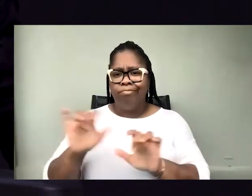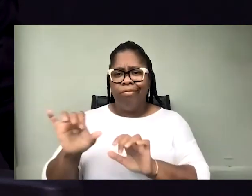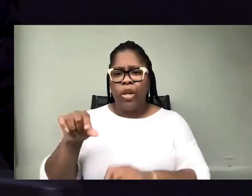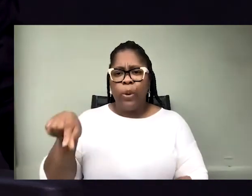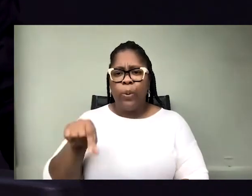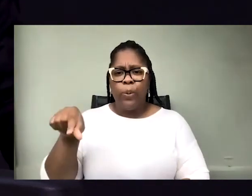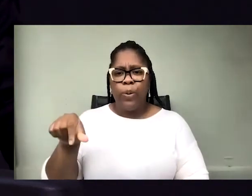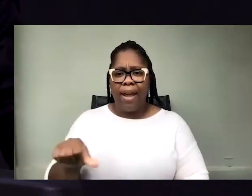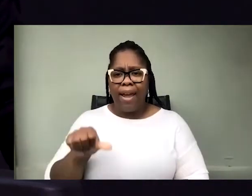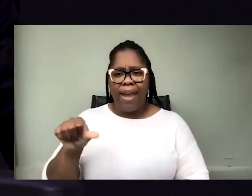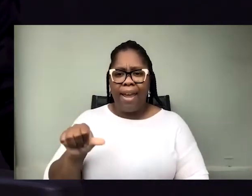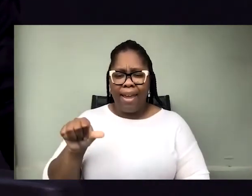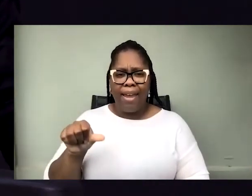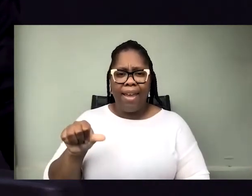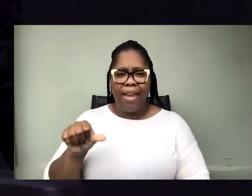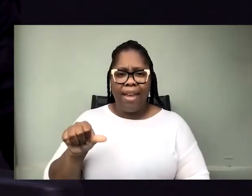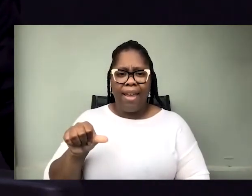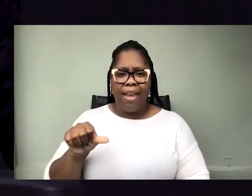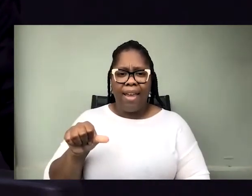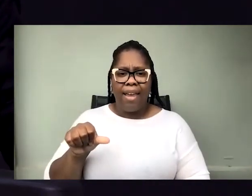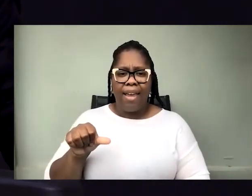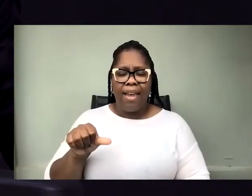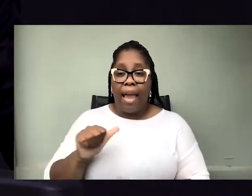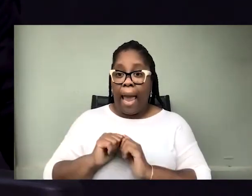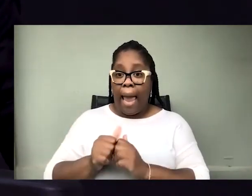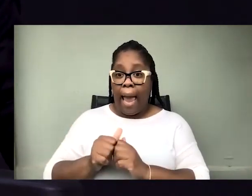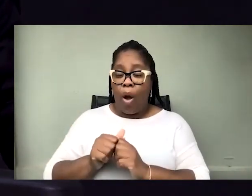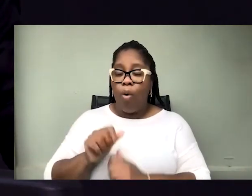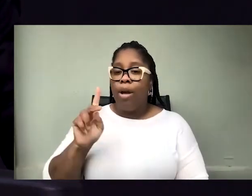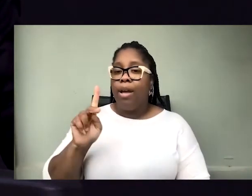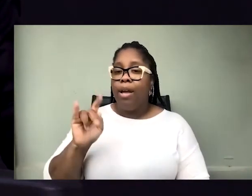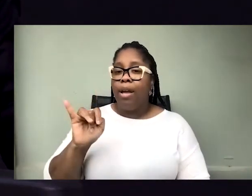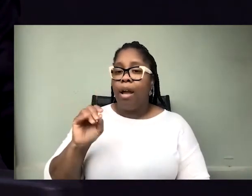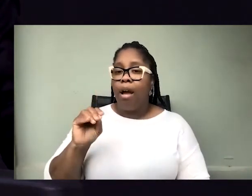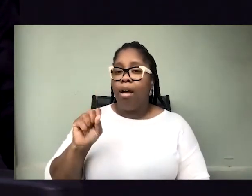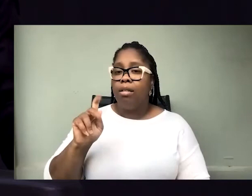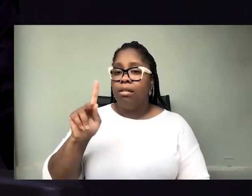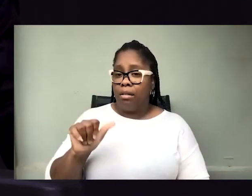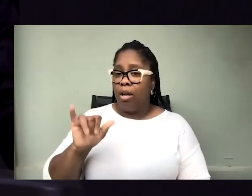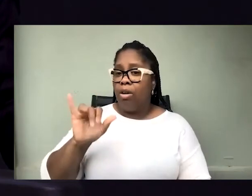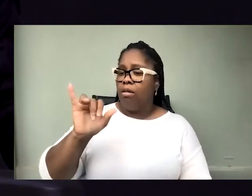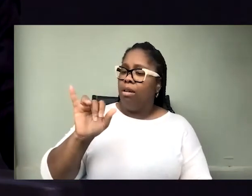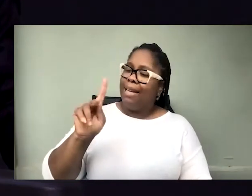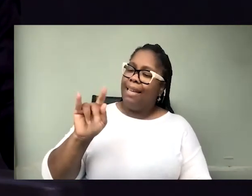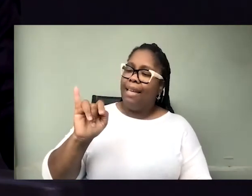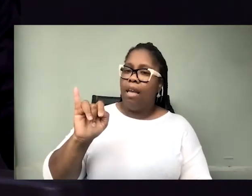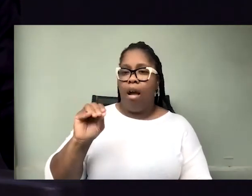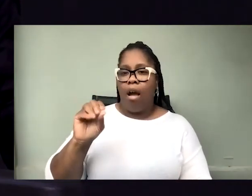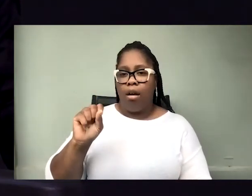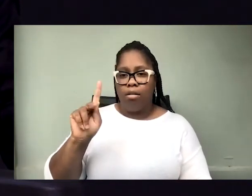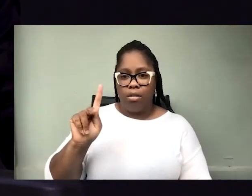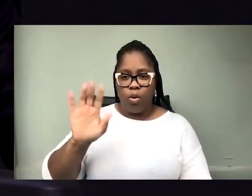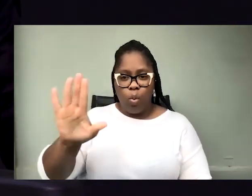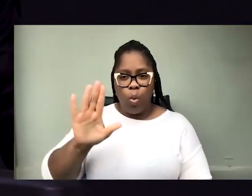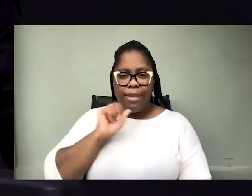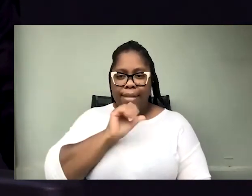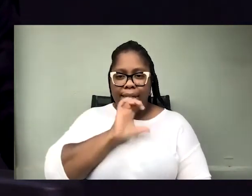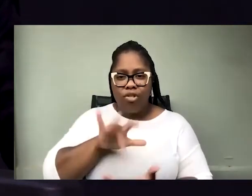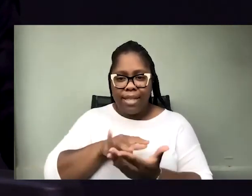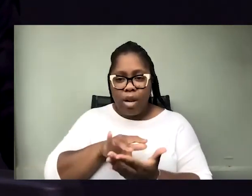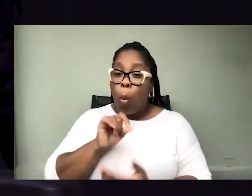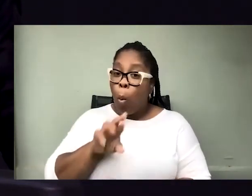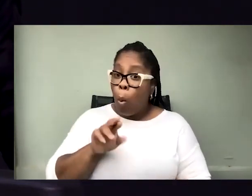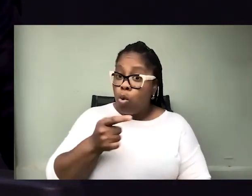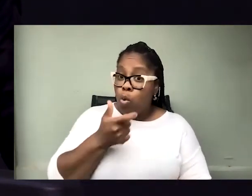Q&A in the either at the kiosk at the whatever senior center you're at, or if you're watching virtually at home,